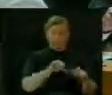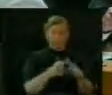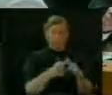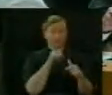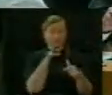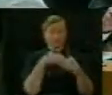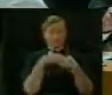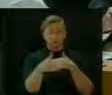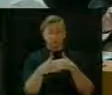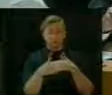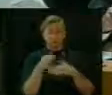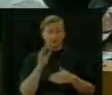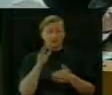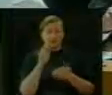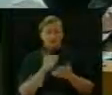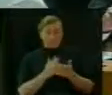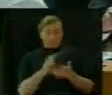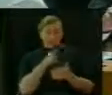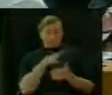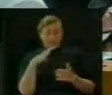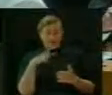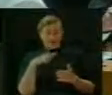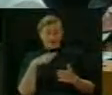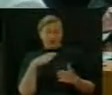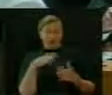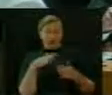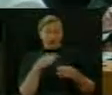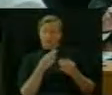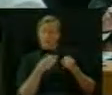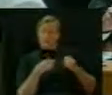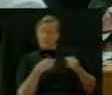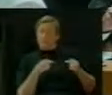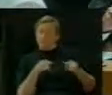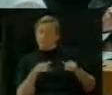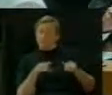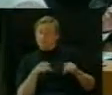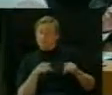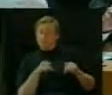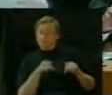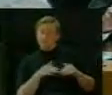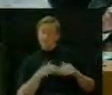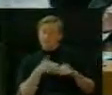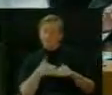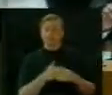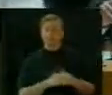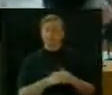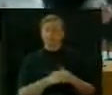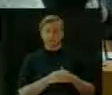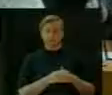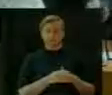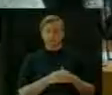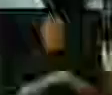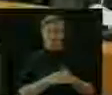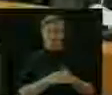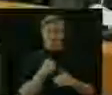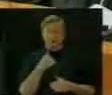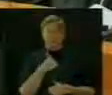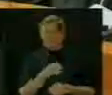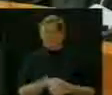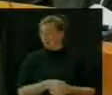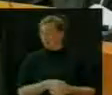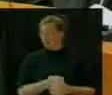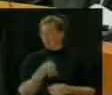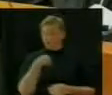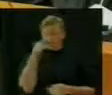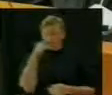I know that some members of the committee, myself included, were a bit hesitant to just take the ball and run with it without some type of direction and guidance from this body. I